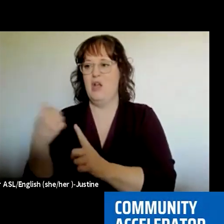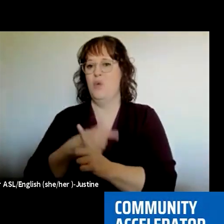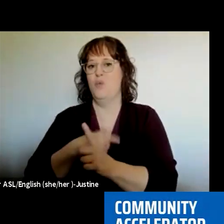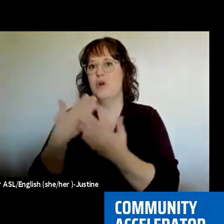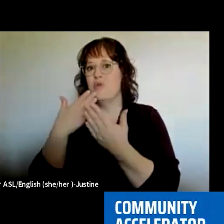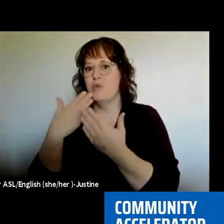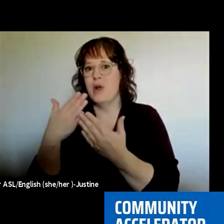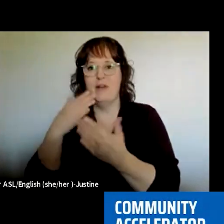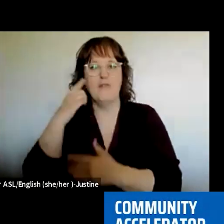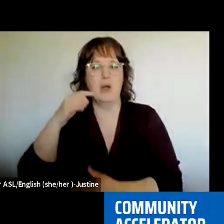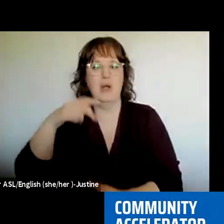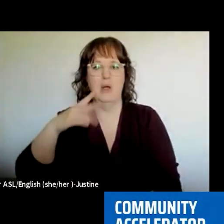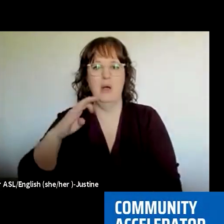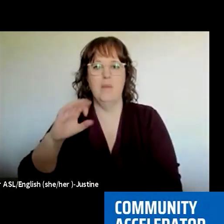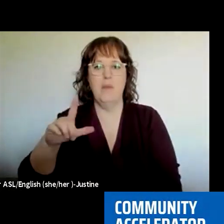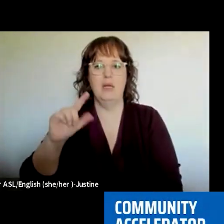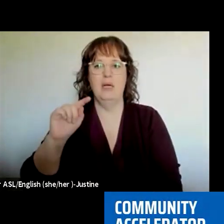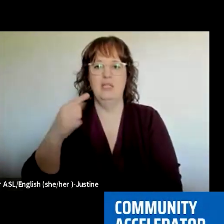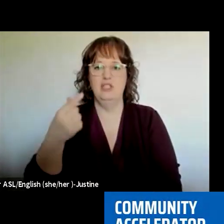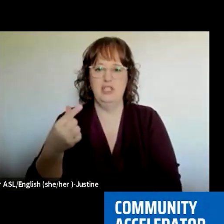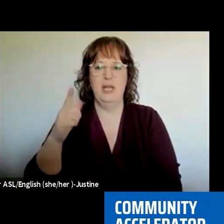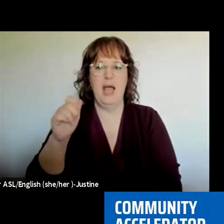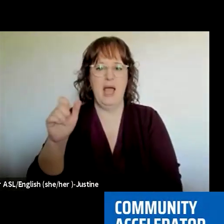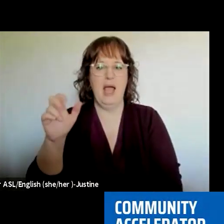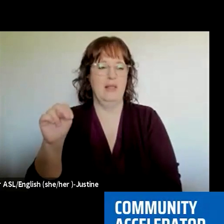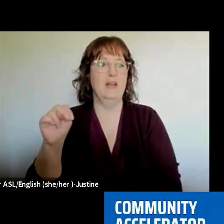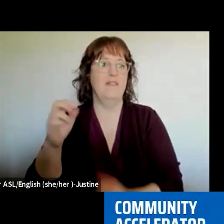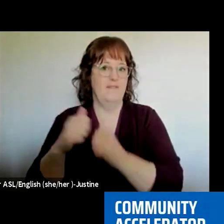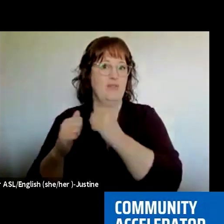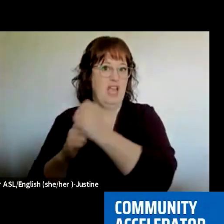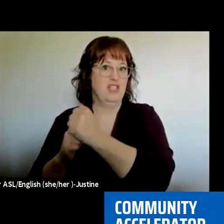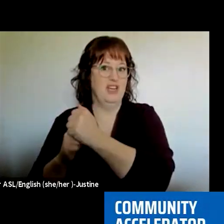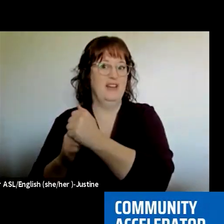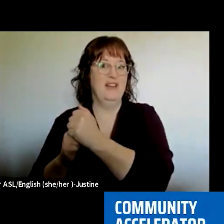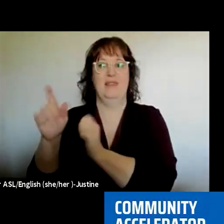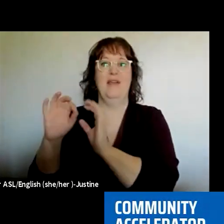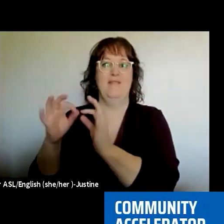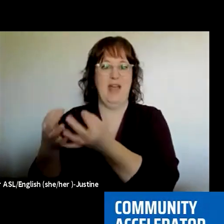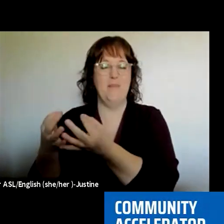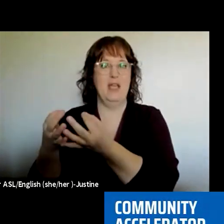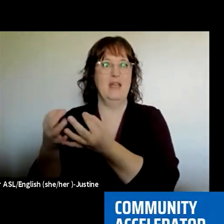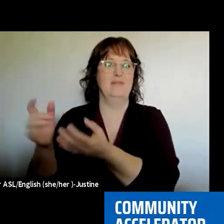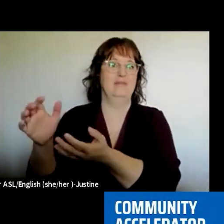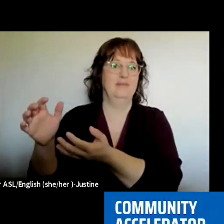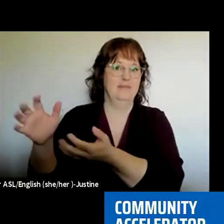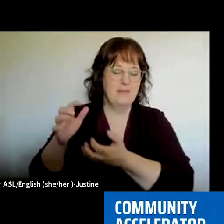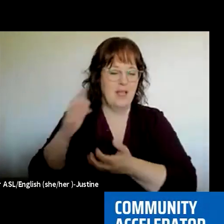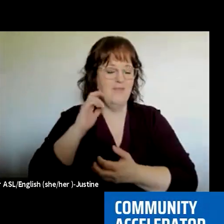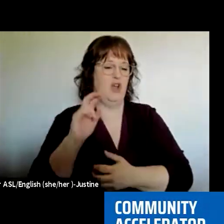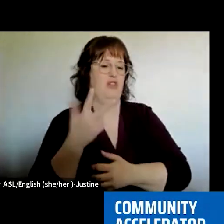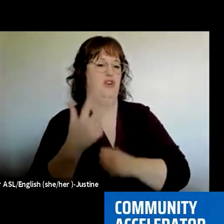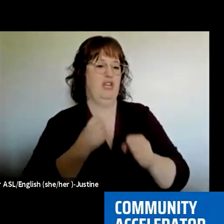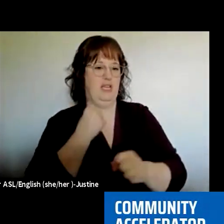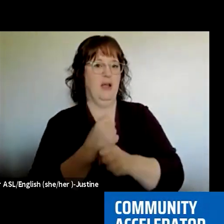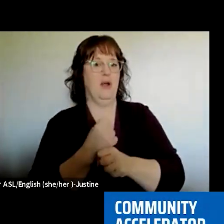Paul G. Allen Family Foundation in offering this funding yet again for a third year. The program